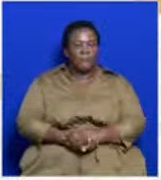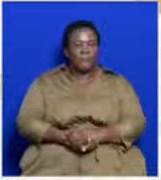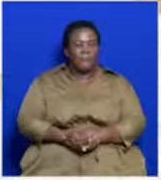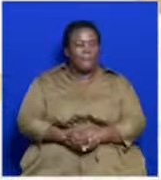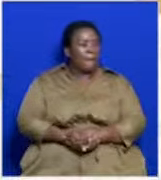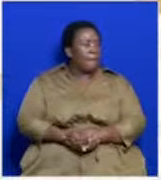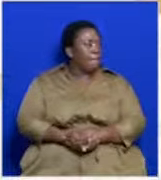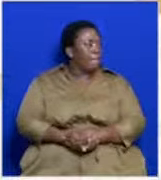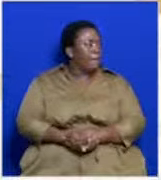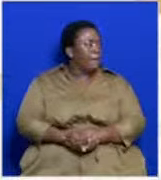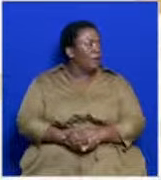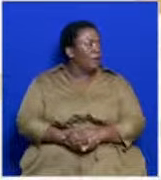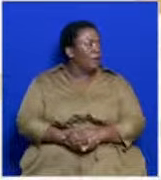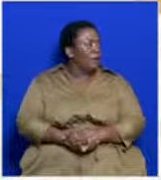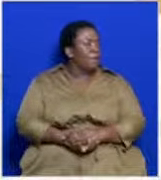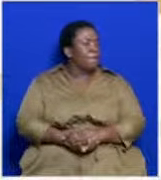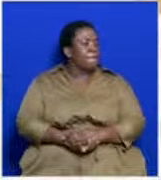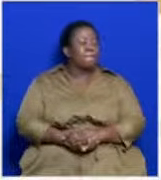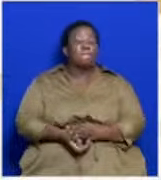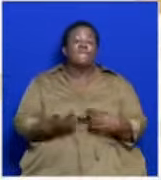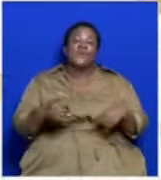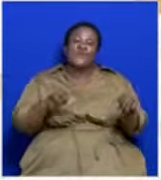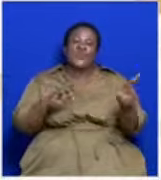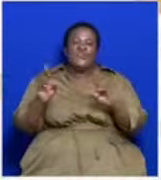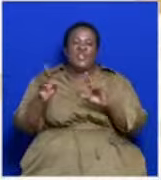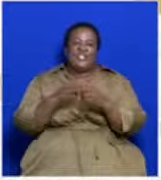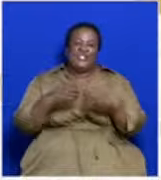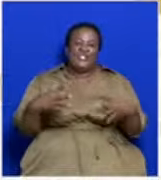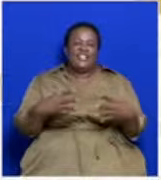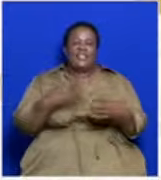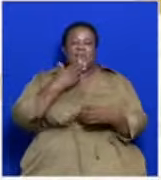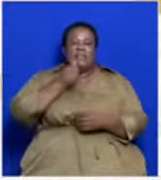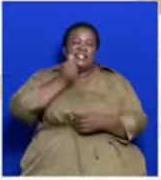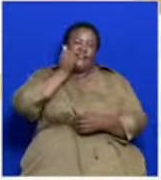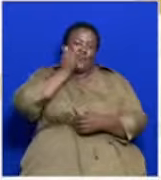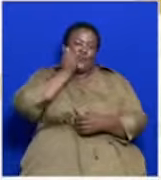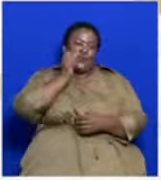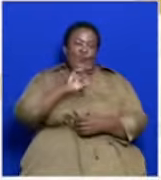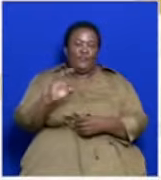We are ready to start. Please switch off your cell phones. Thank you.